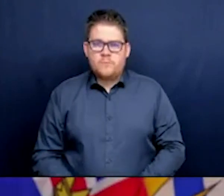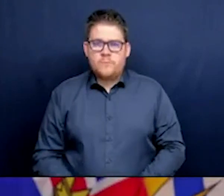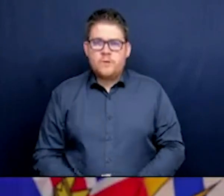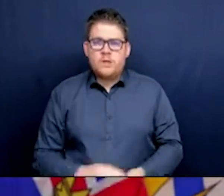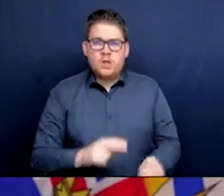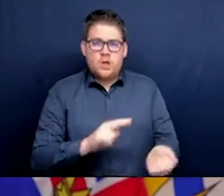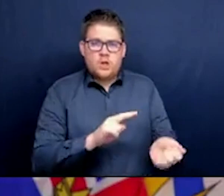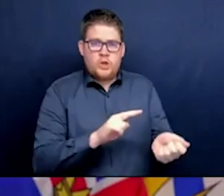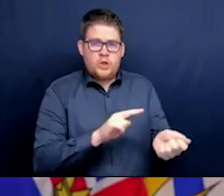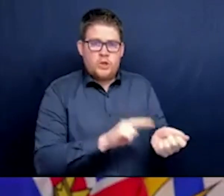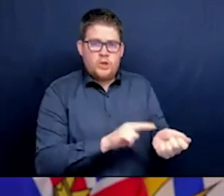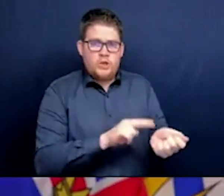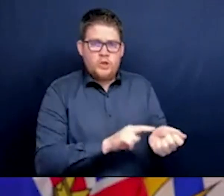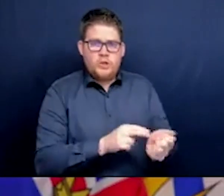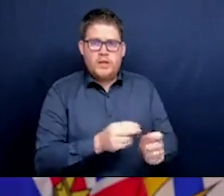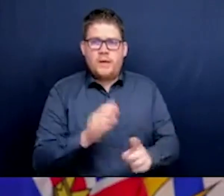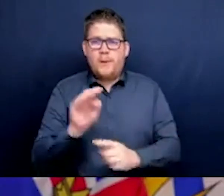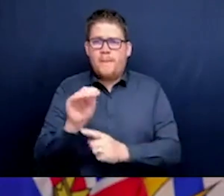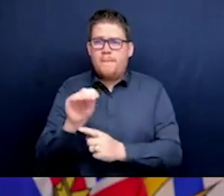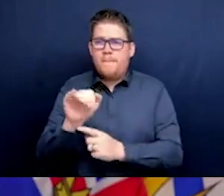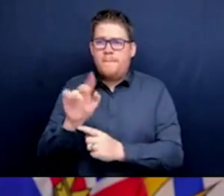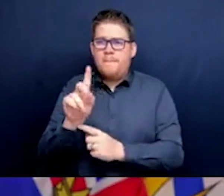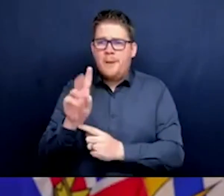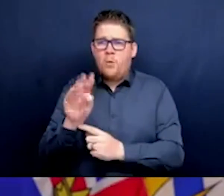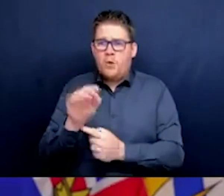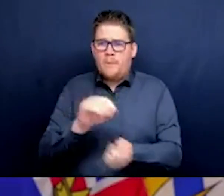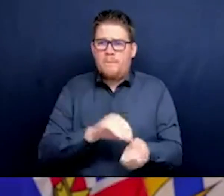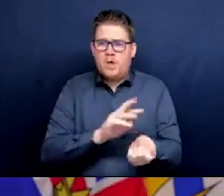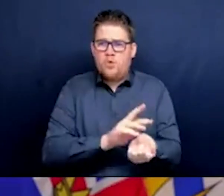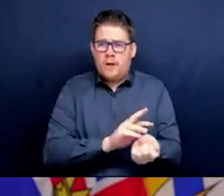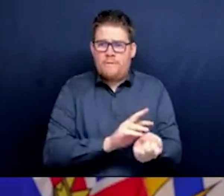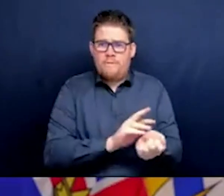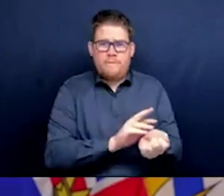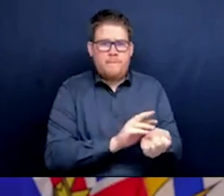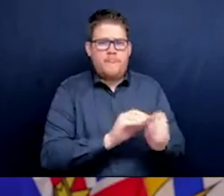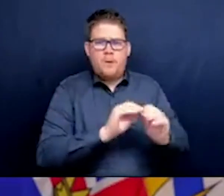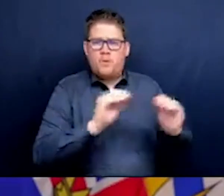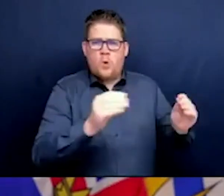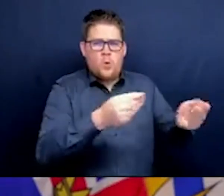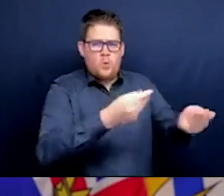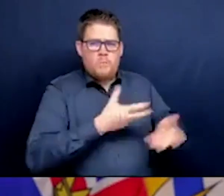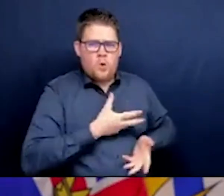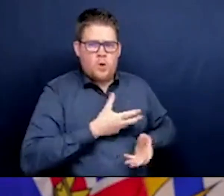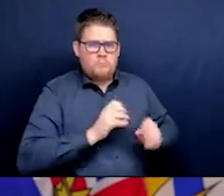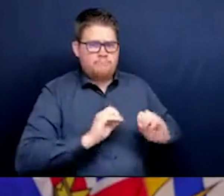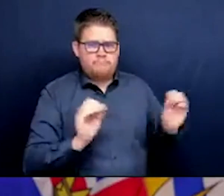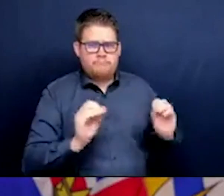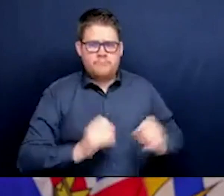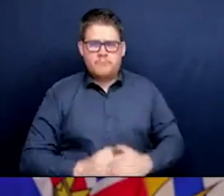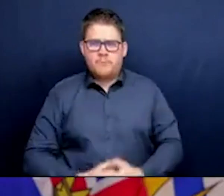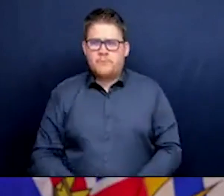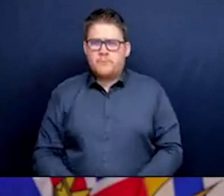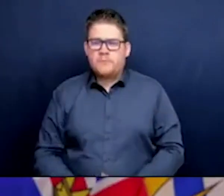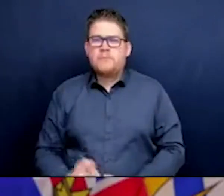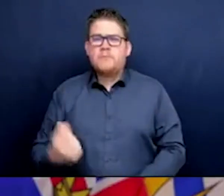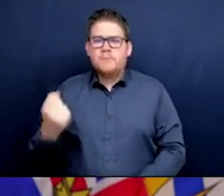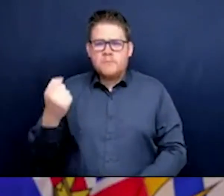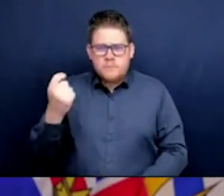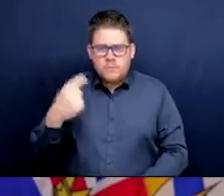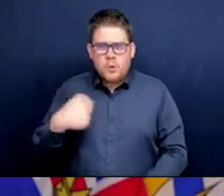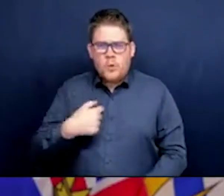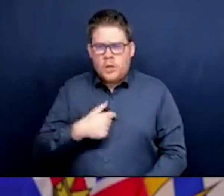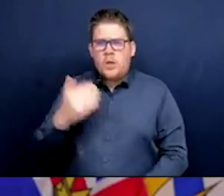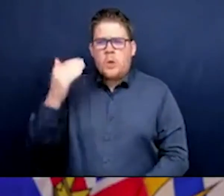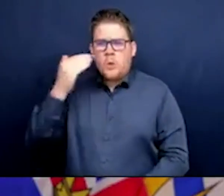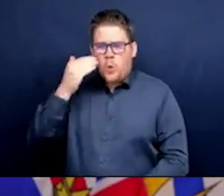Midwives today, but you do have very significant information. We know that the vast majority, and I mean the vast majority of nurses, work in the public